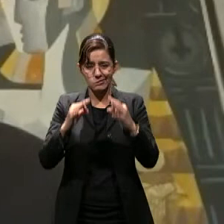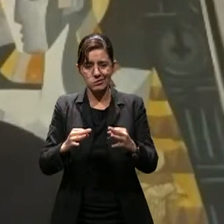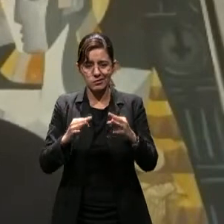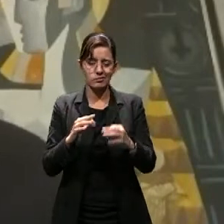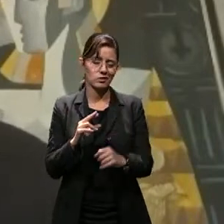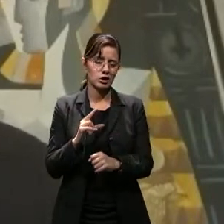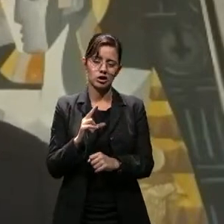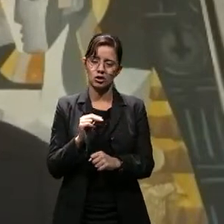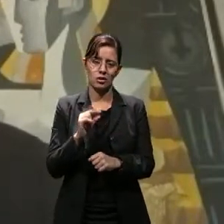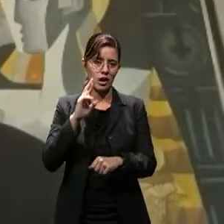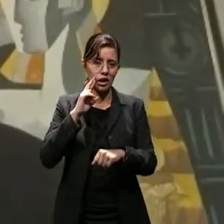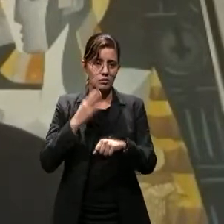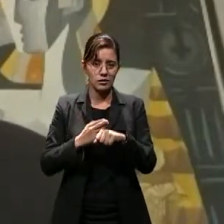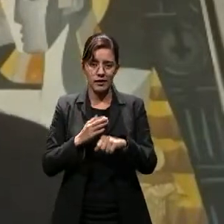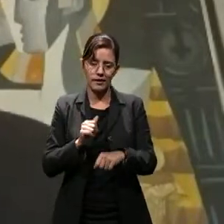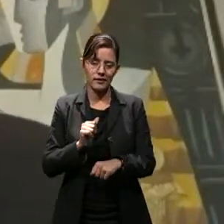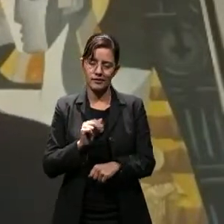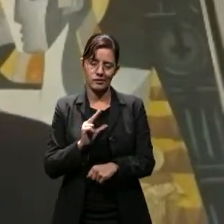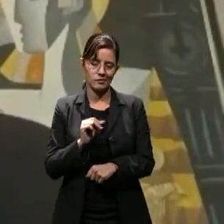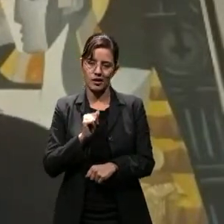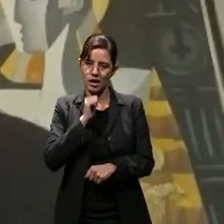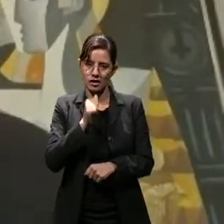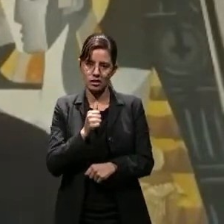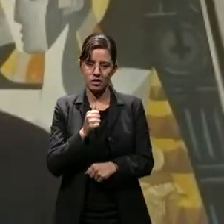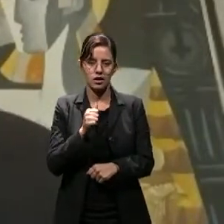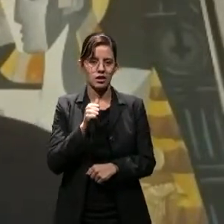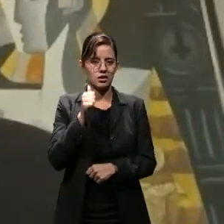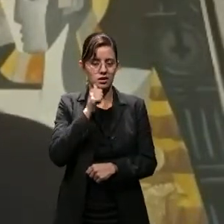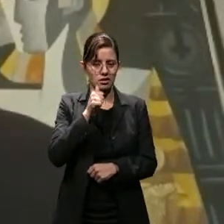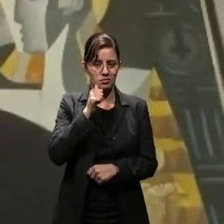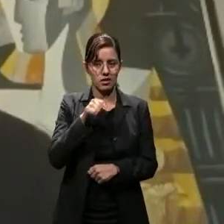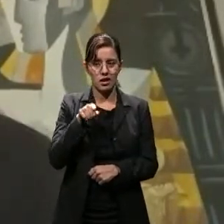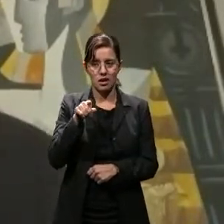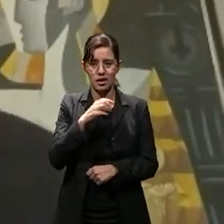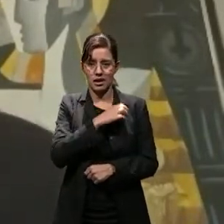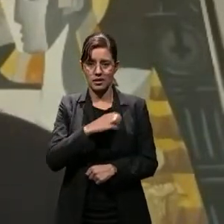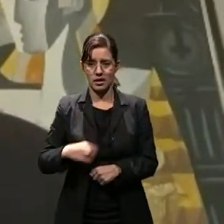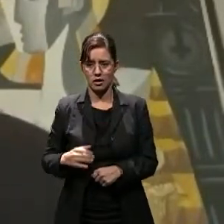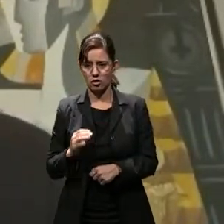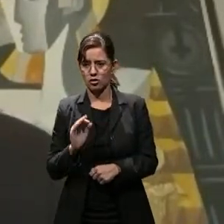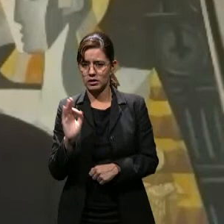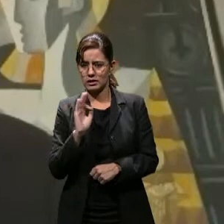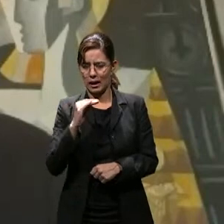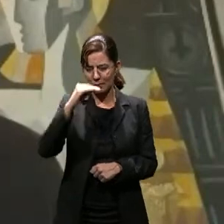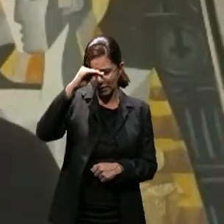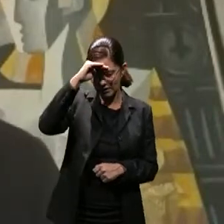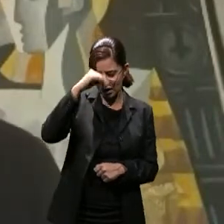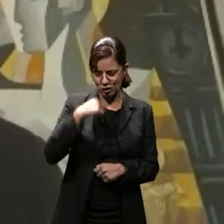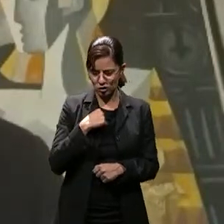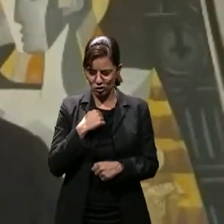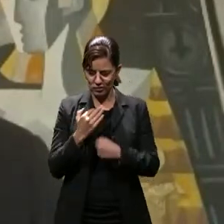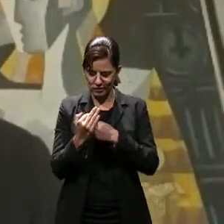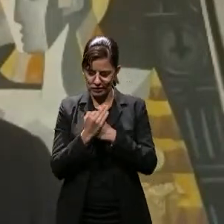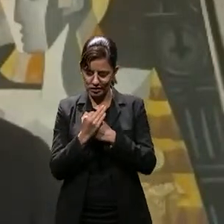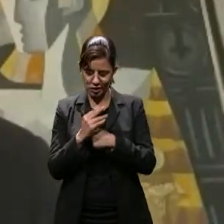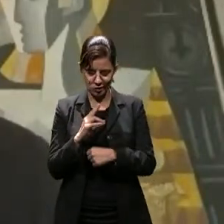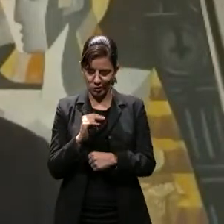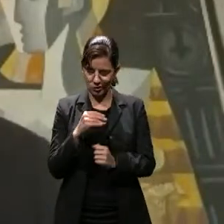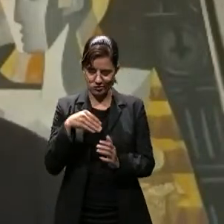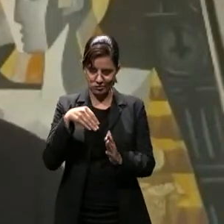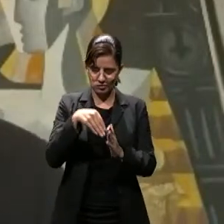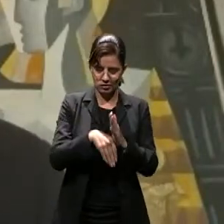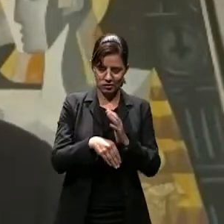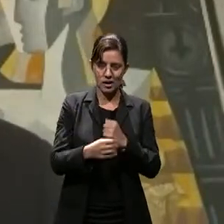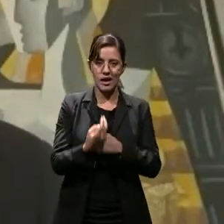irresponsible candidates. And Obviously, if a